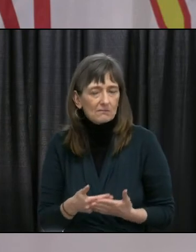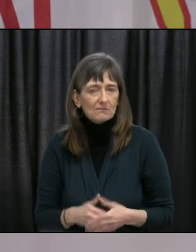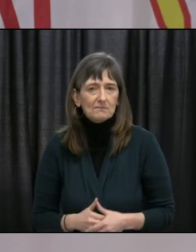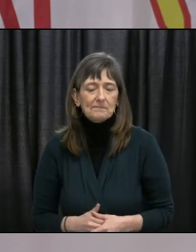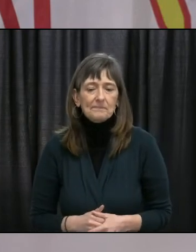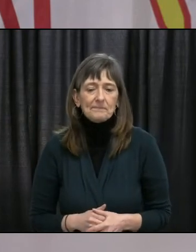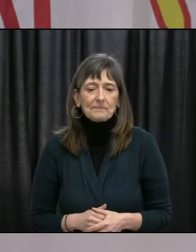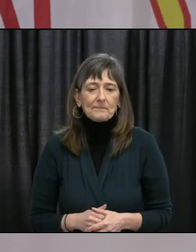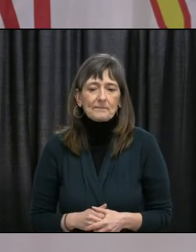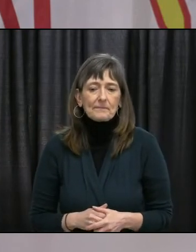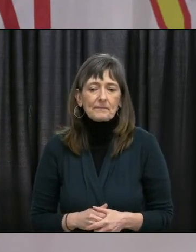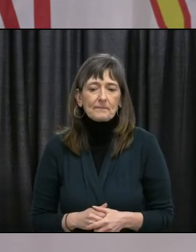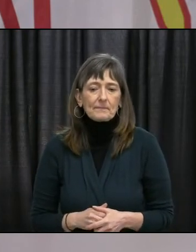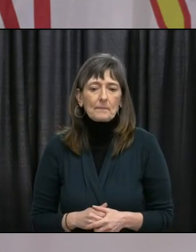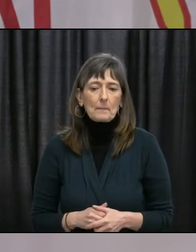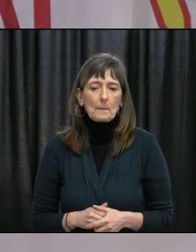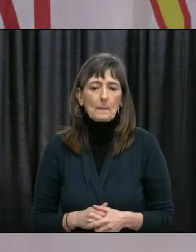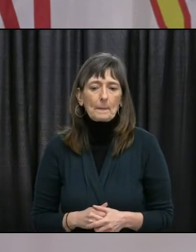on. And,